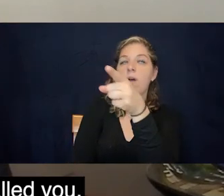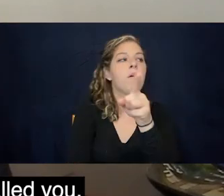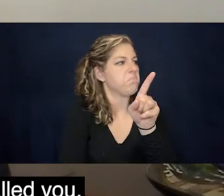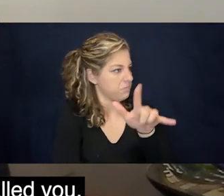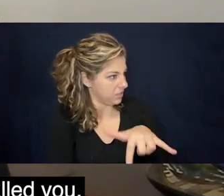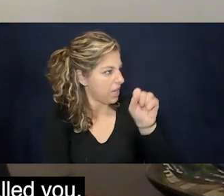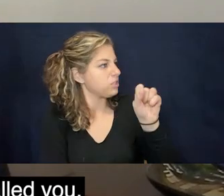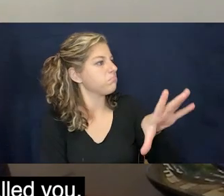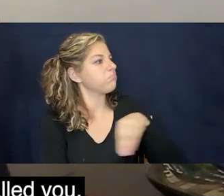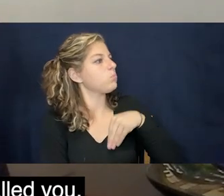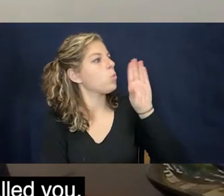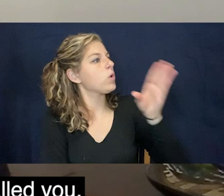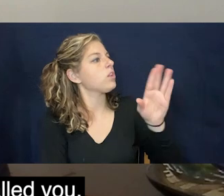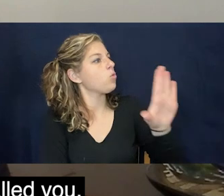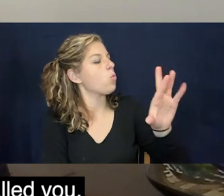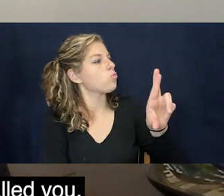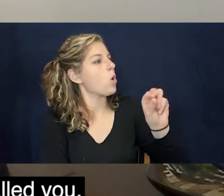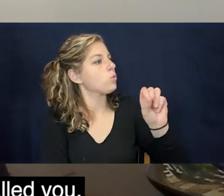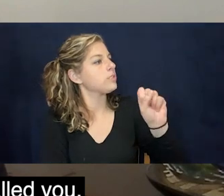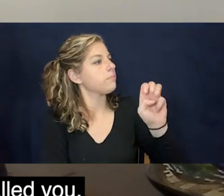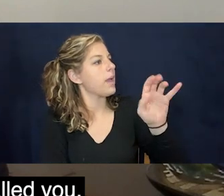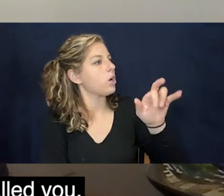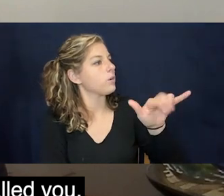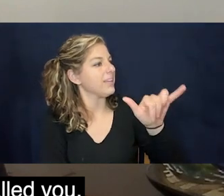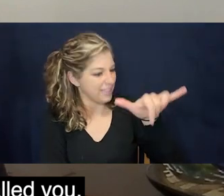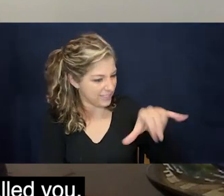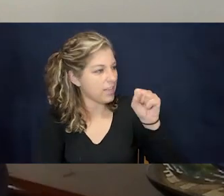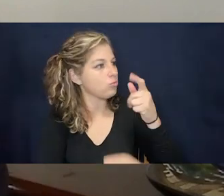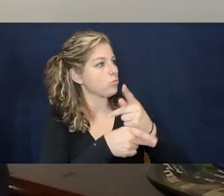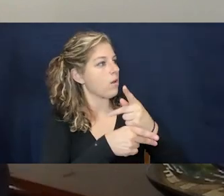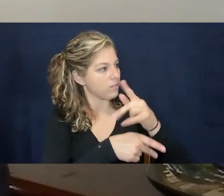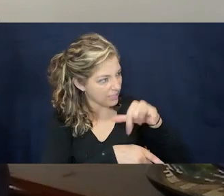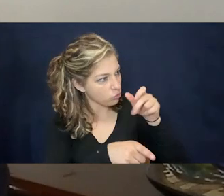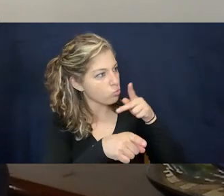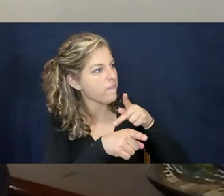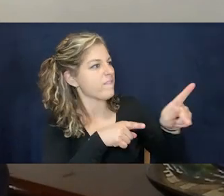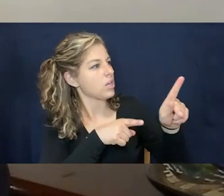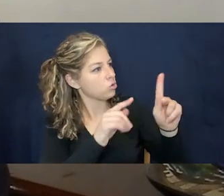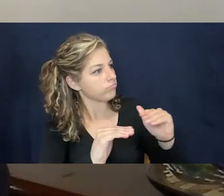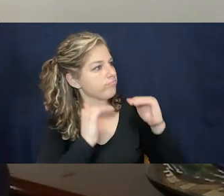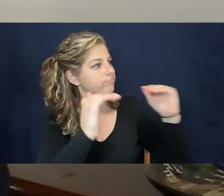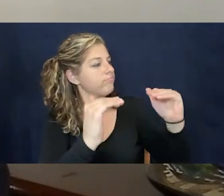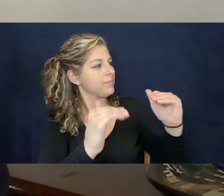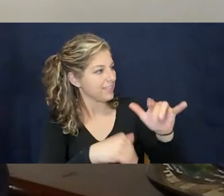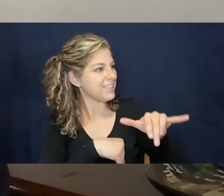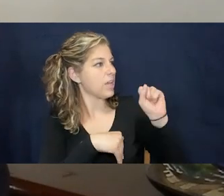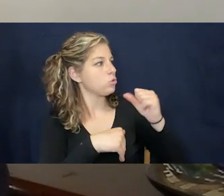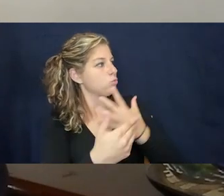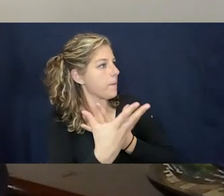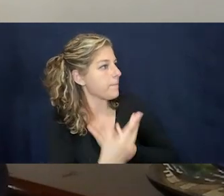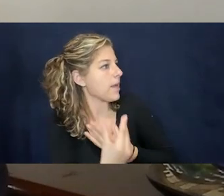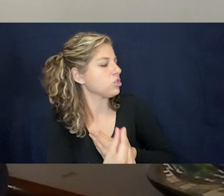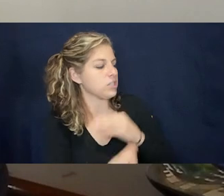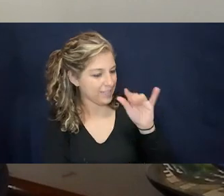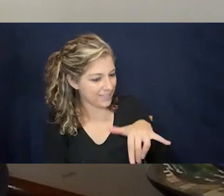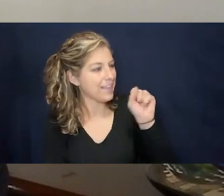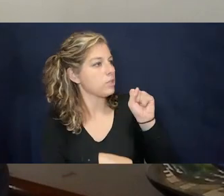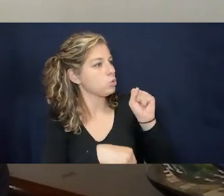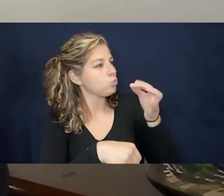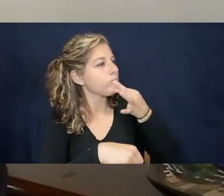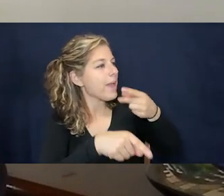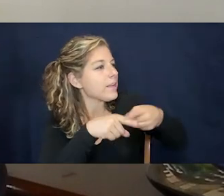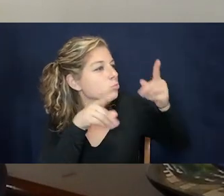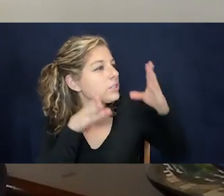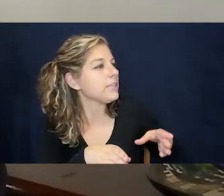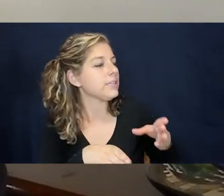Because when she picked up the phone and called you, it was yes to Rosemary. It was yes to care, yes to professionalism,